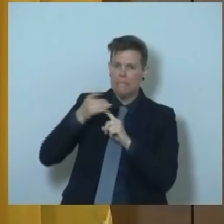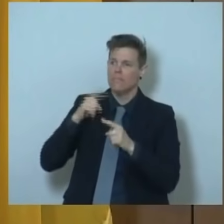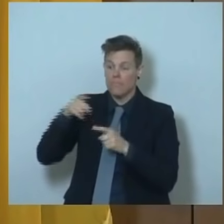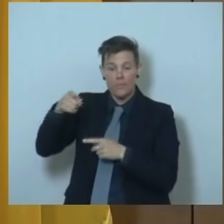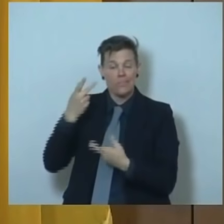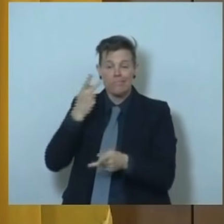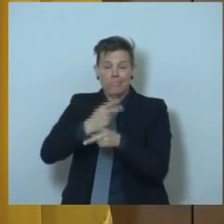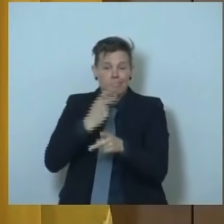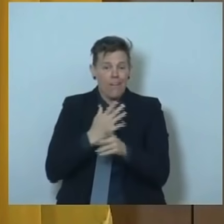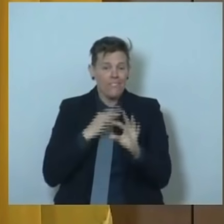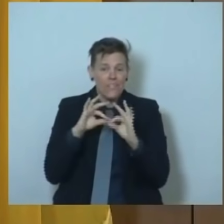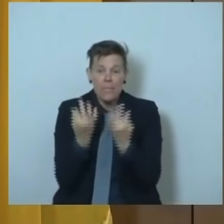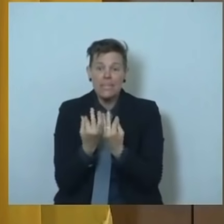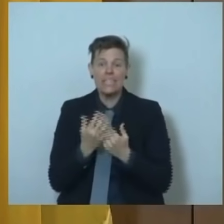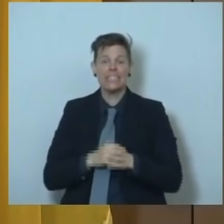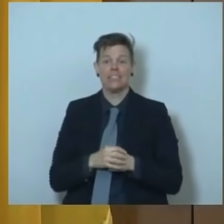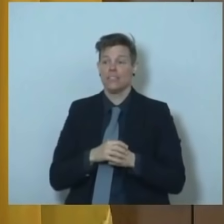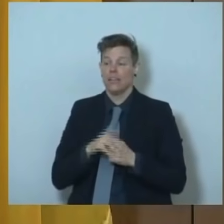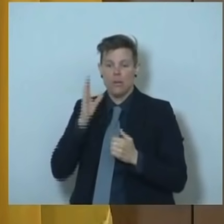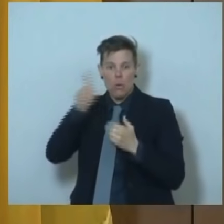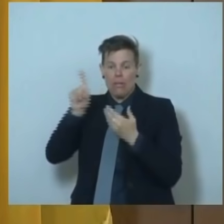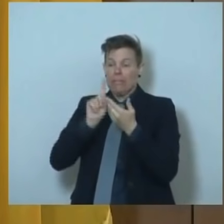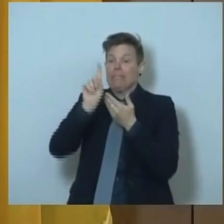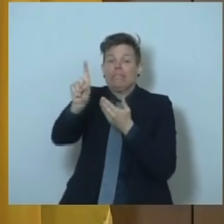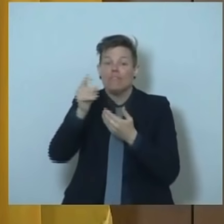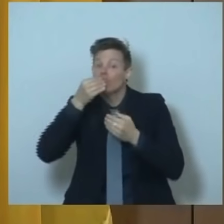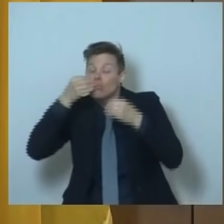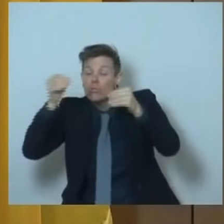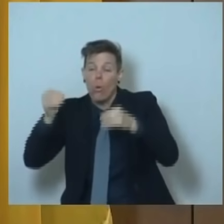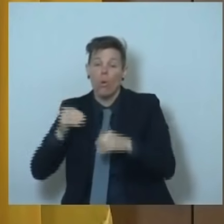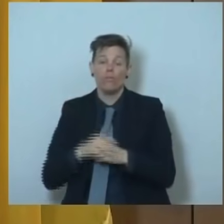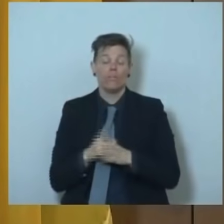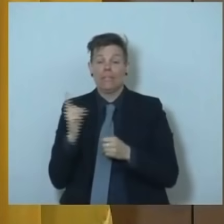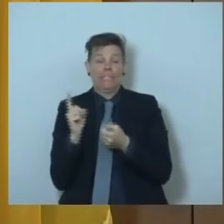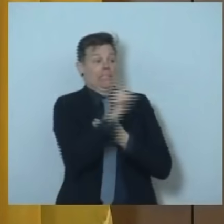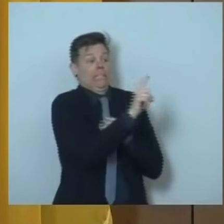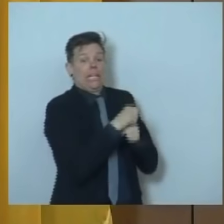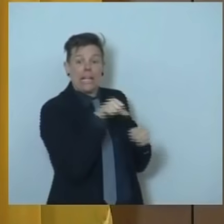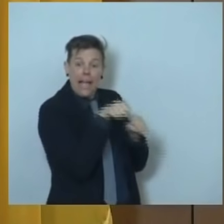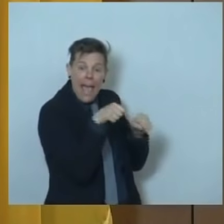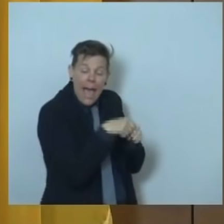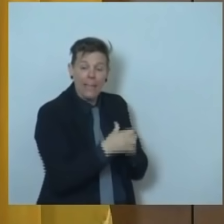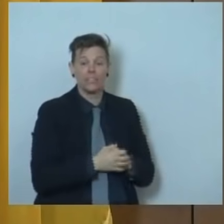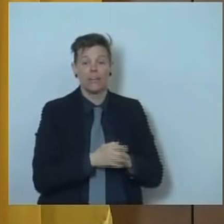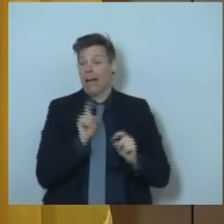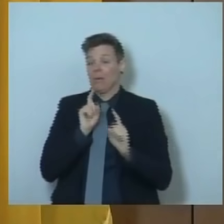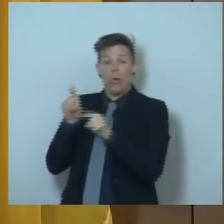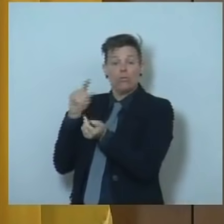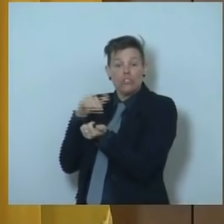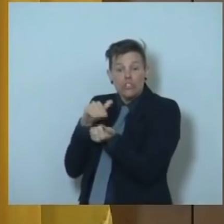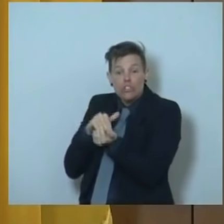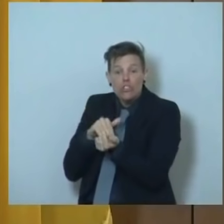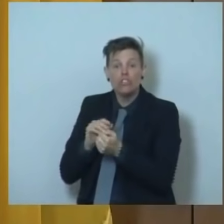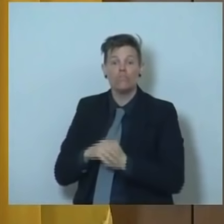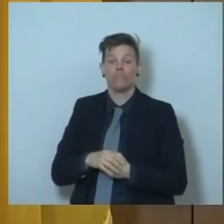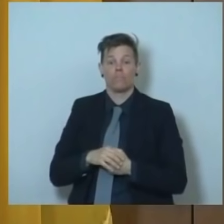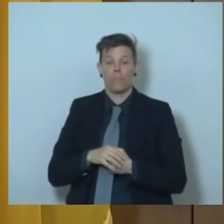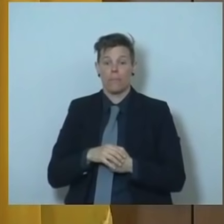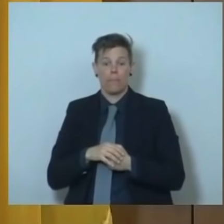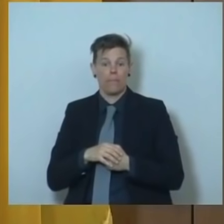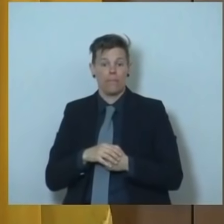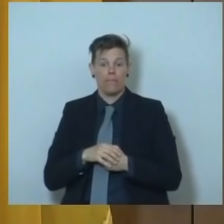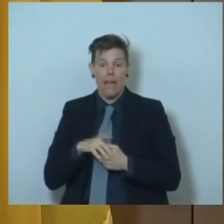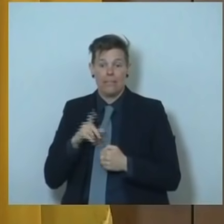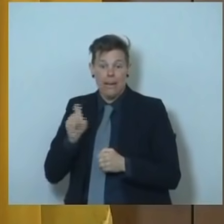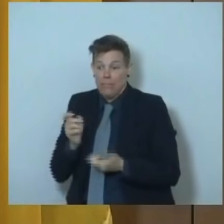grocery store, have to put fuel in their vehicles, have to get their own medical care services, have to take their children to a child care